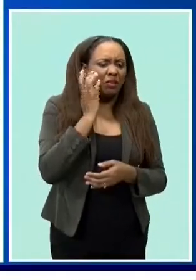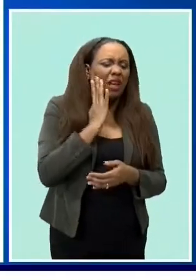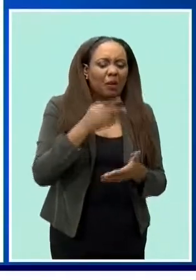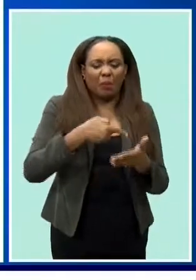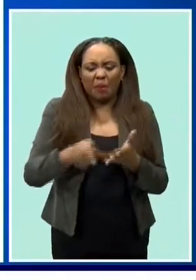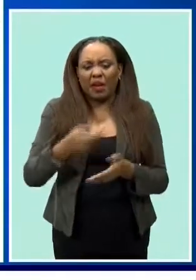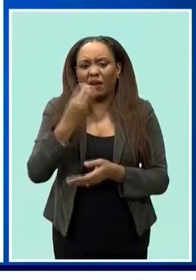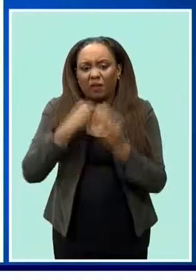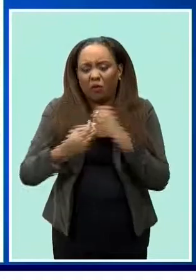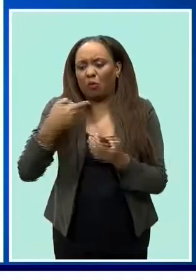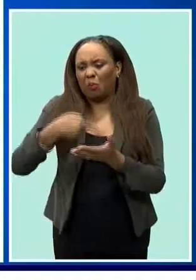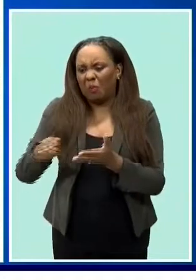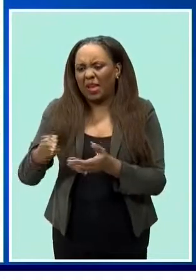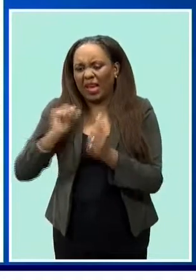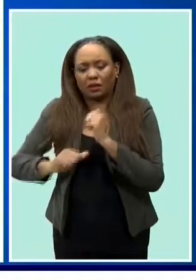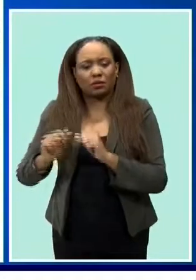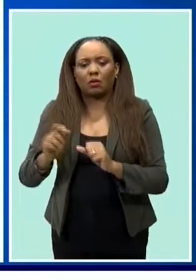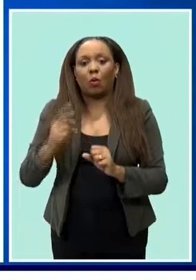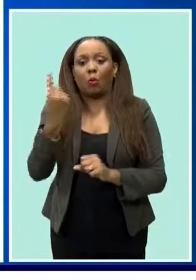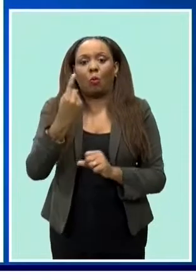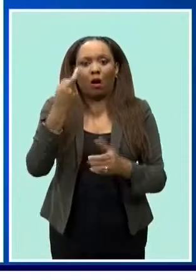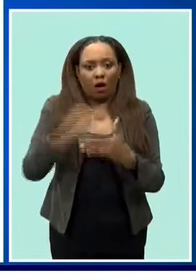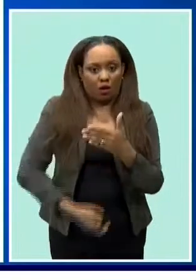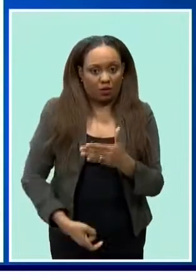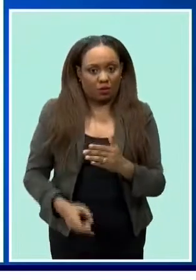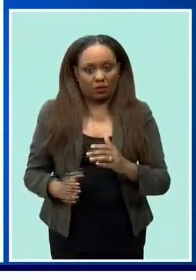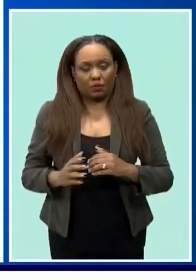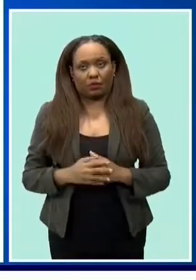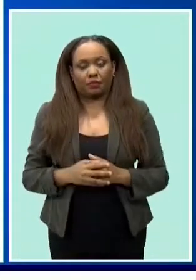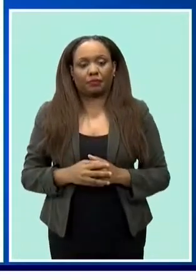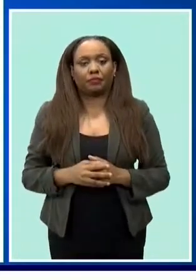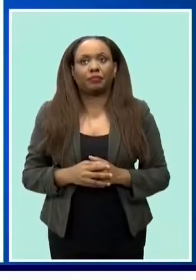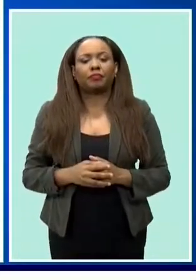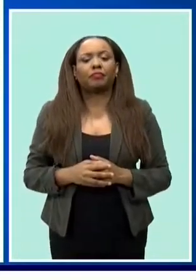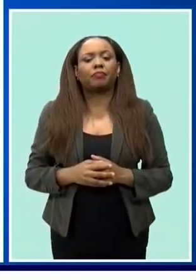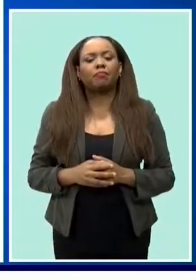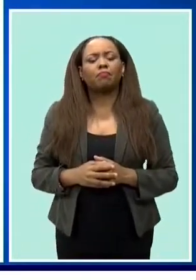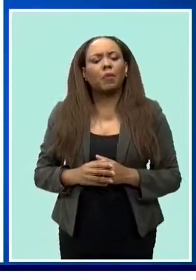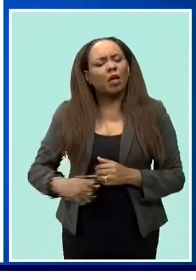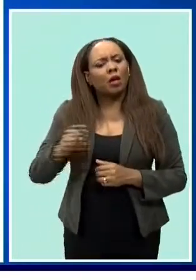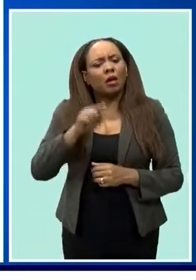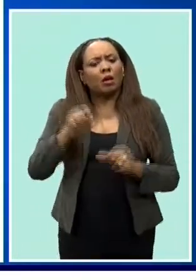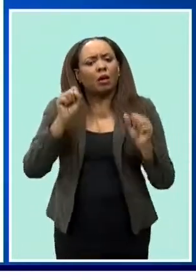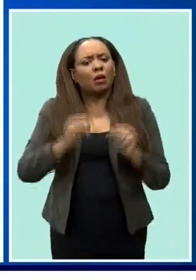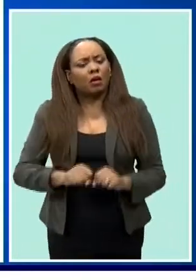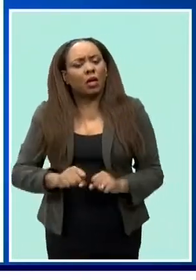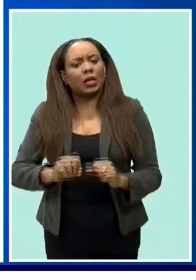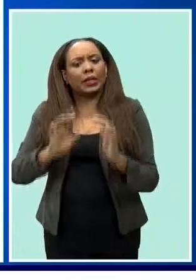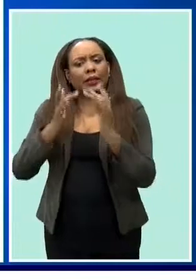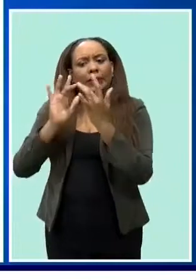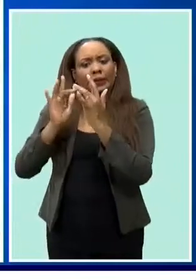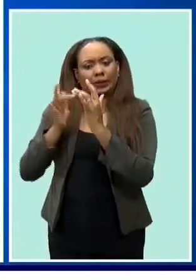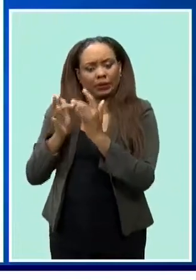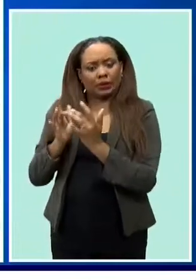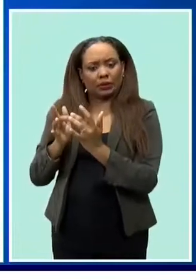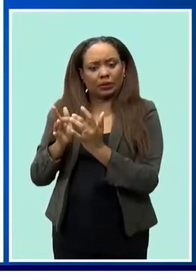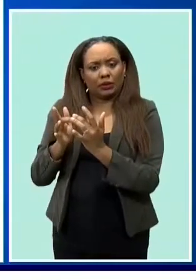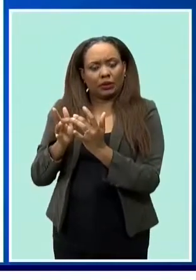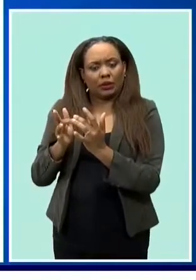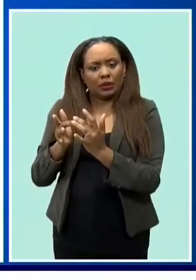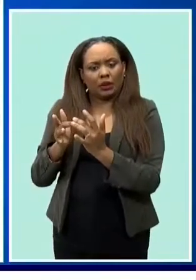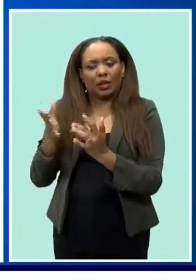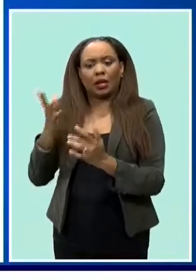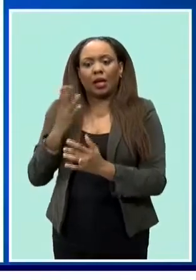experience stand out at their properties. The point is that you can then go to a portal, which is the intimate groups portal,